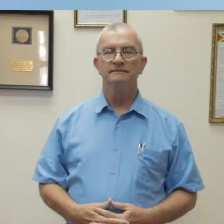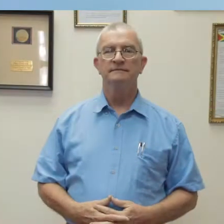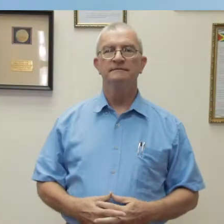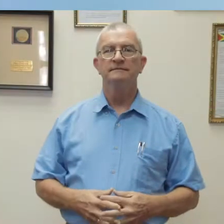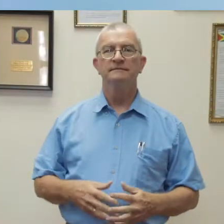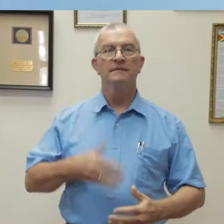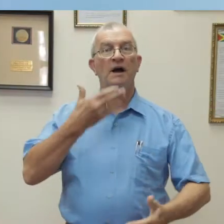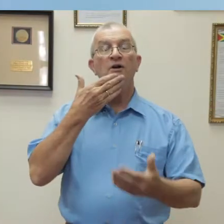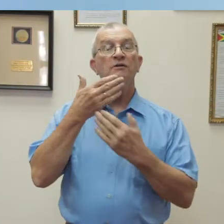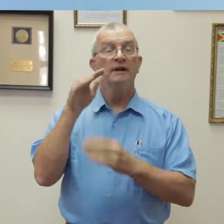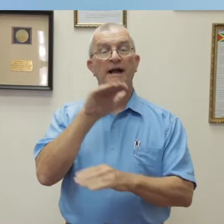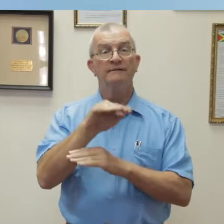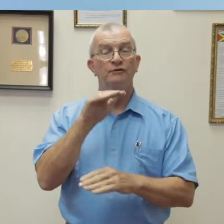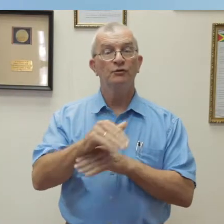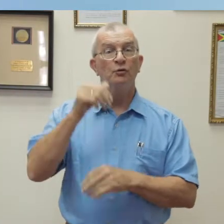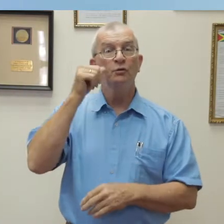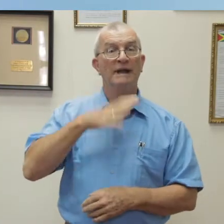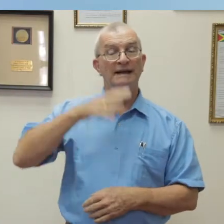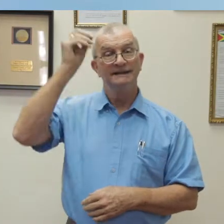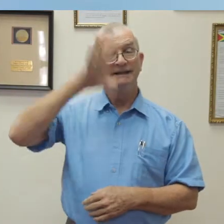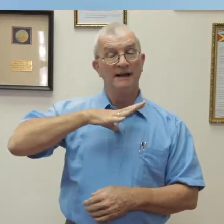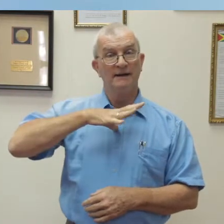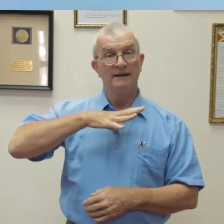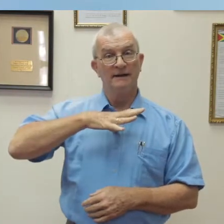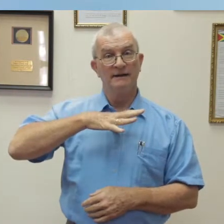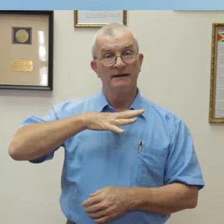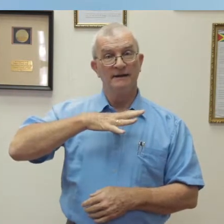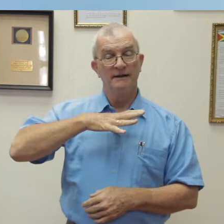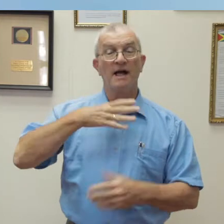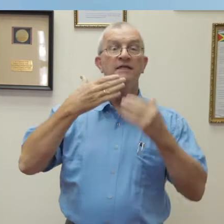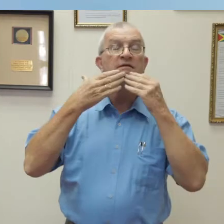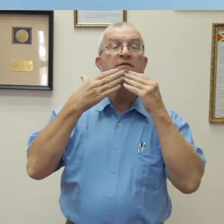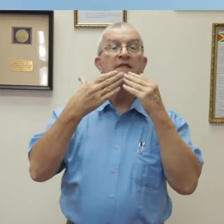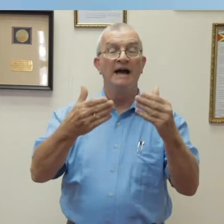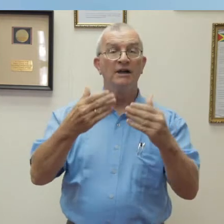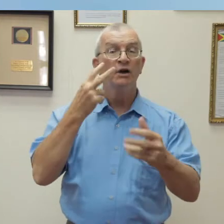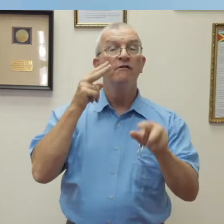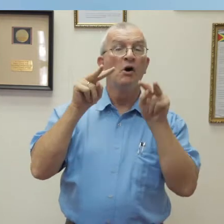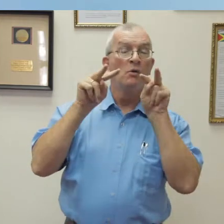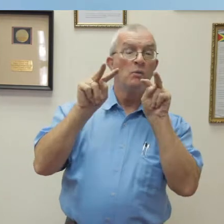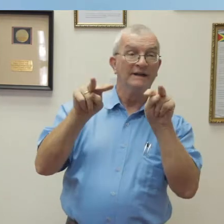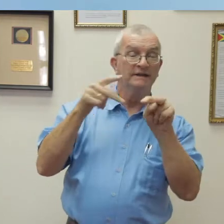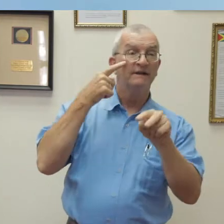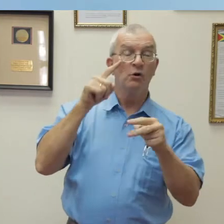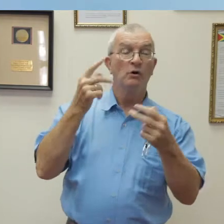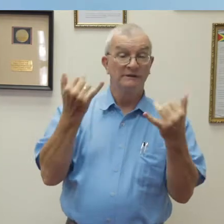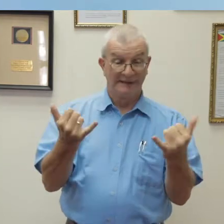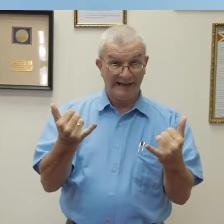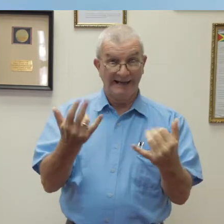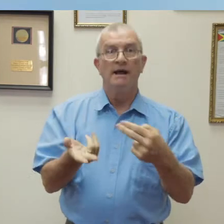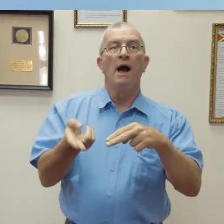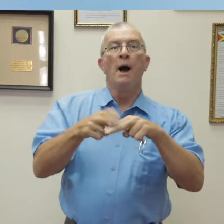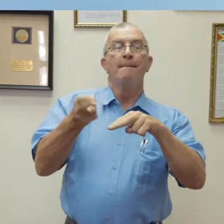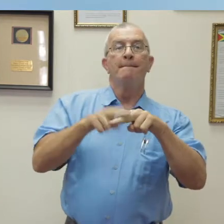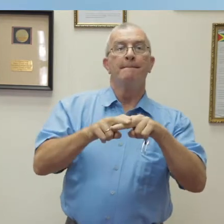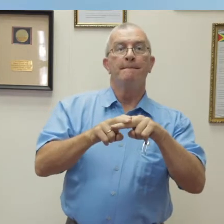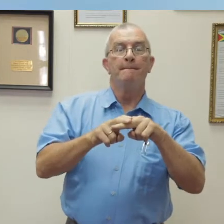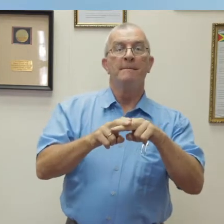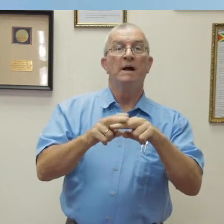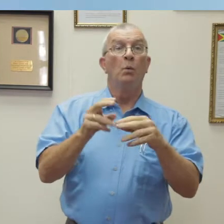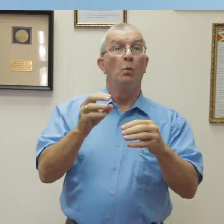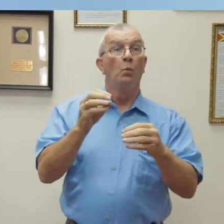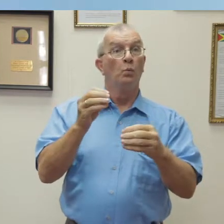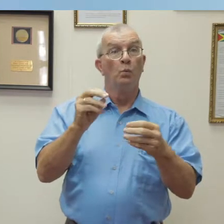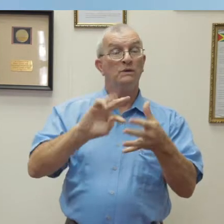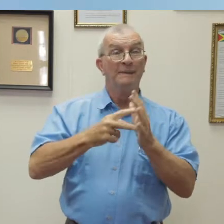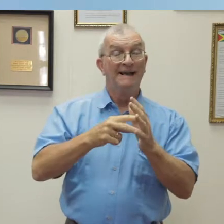Good afternoon, ladies and gentlemen, and thank you for tuning in for today's update, which marks 2 months